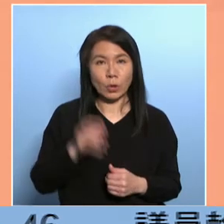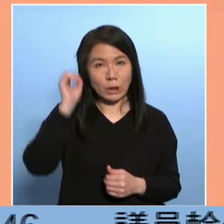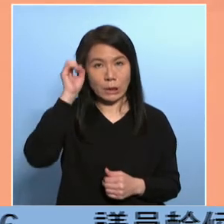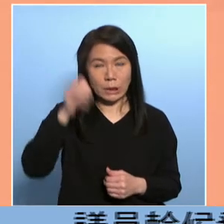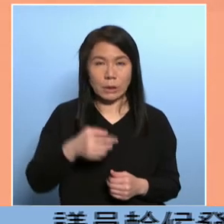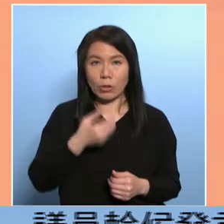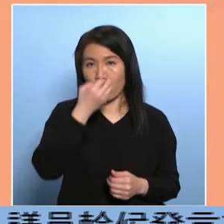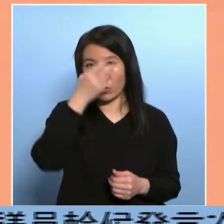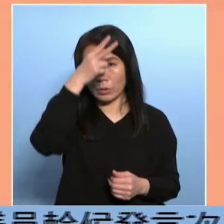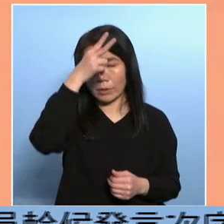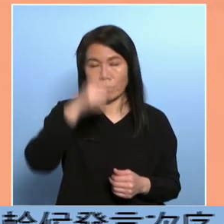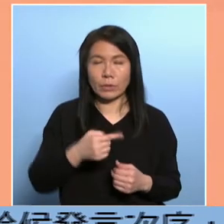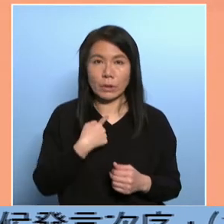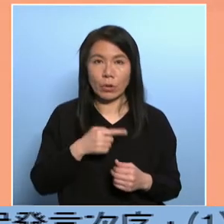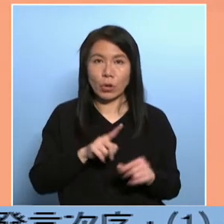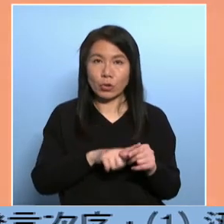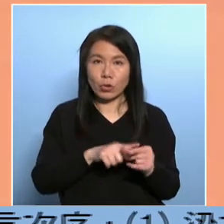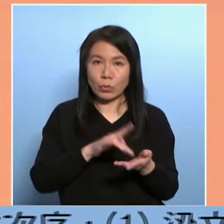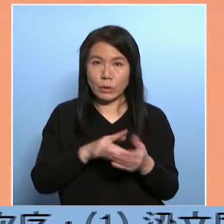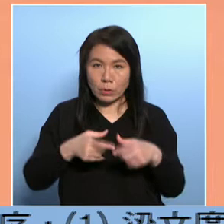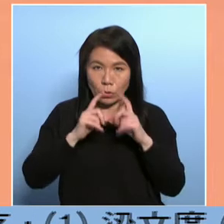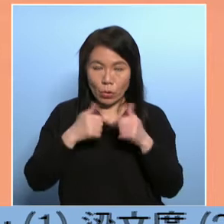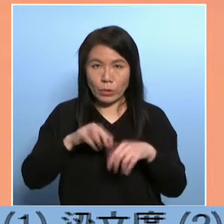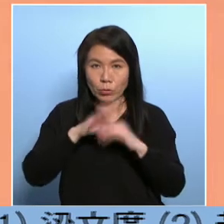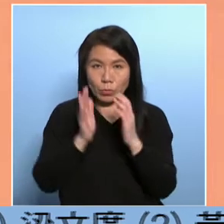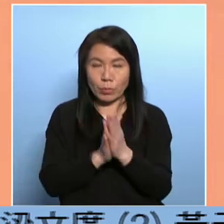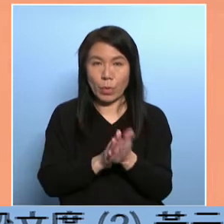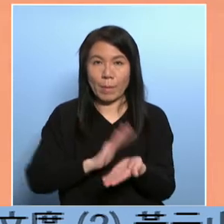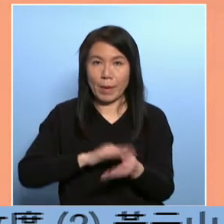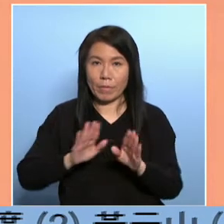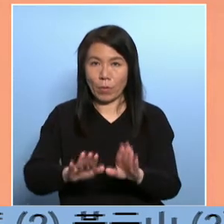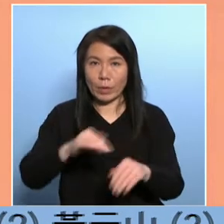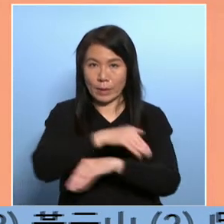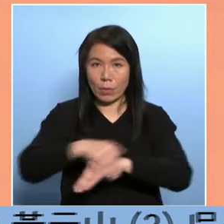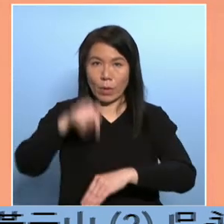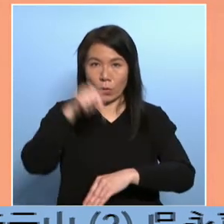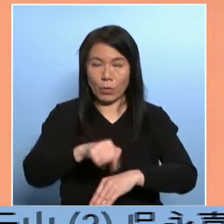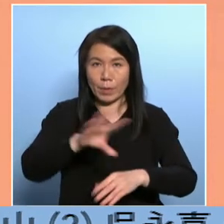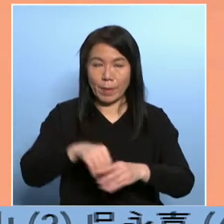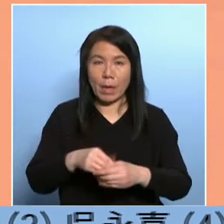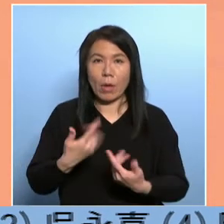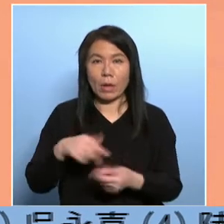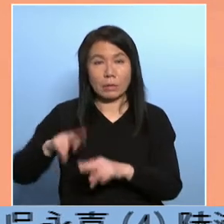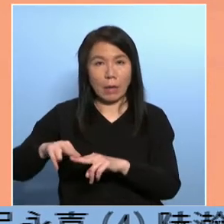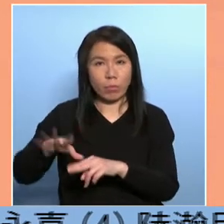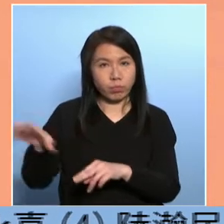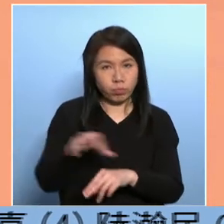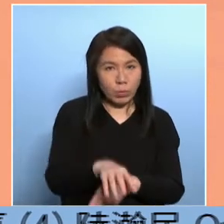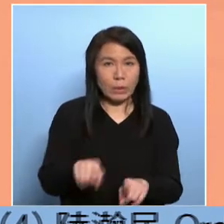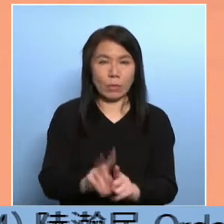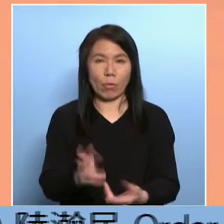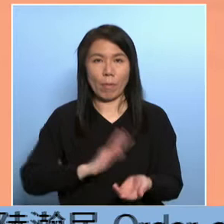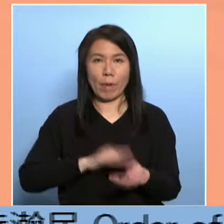So I would suggest that the SL government should include Chinese medicine in its overall scheme of things to fight